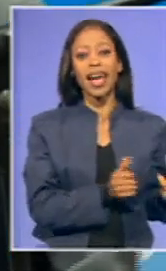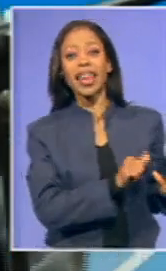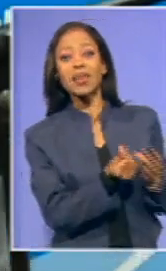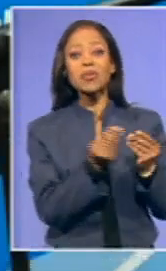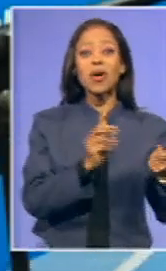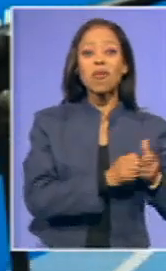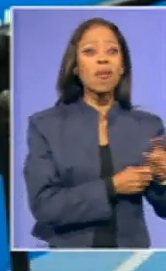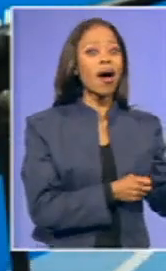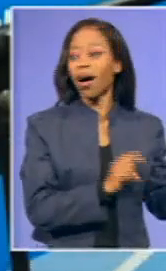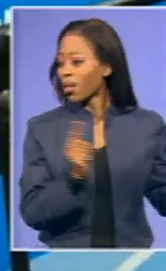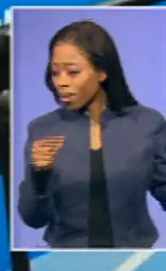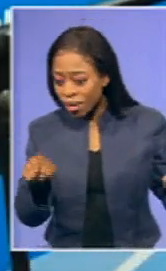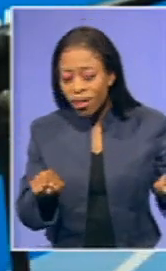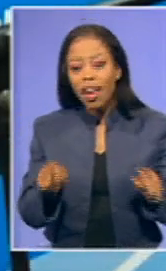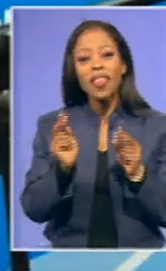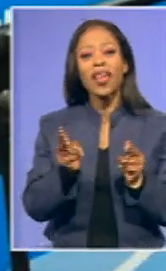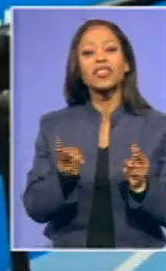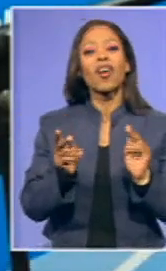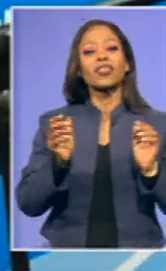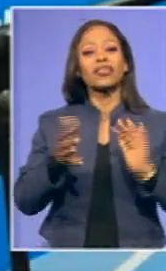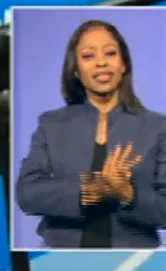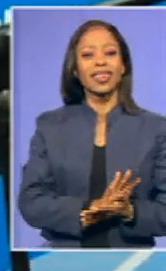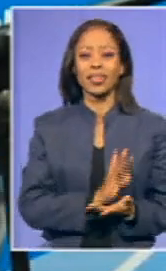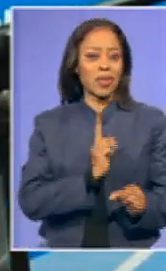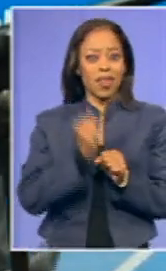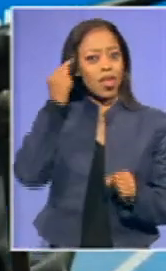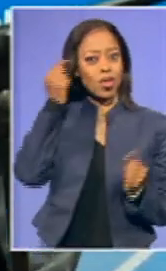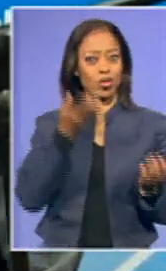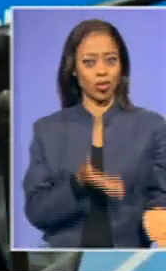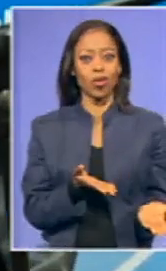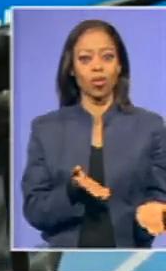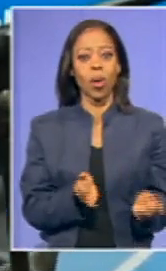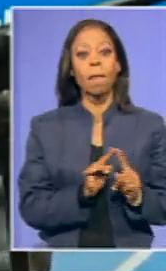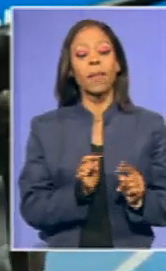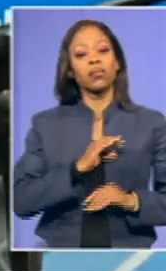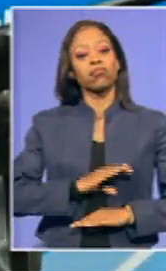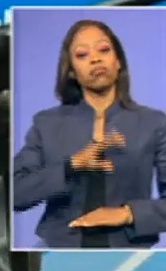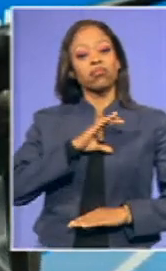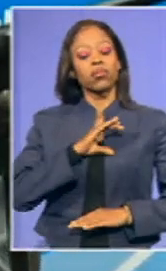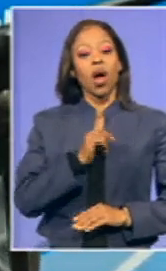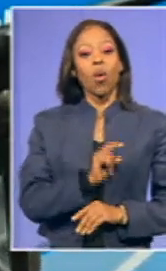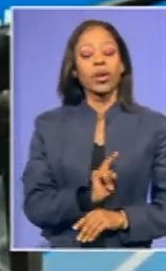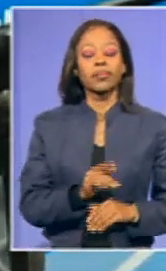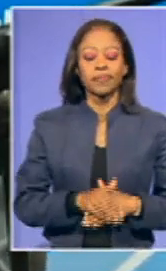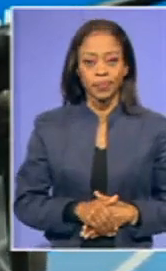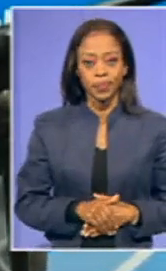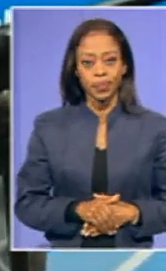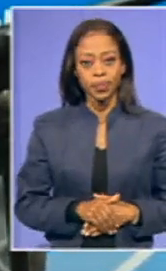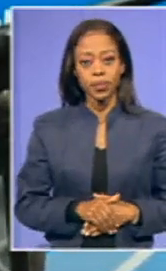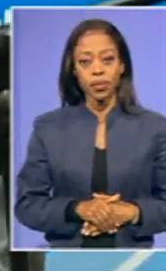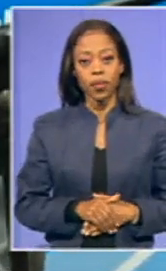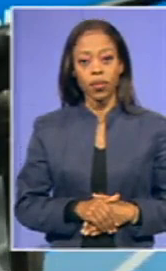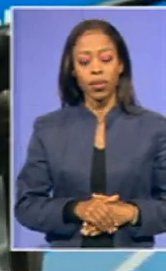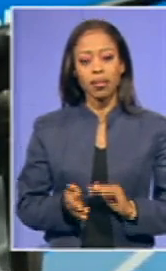problem, then we get to a natural disaster. It was unthinkable, but where I'm confident is that out of all